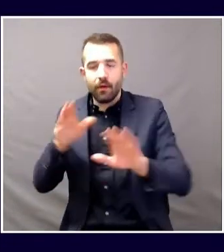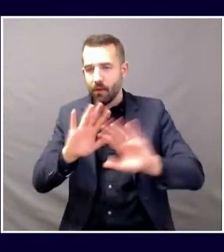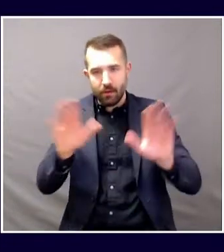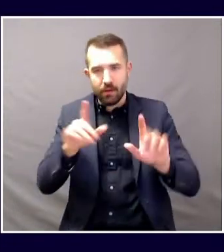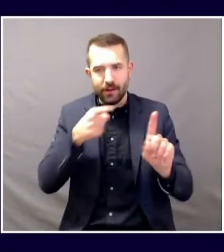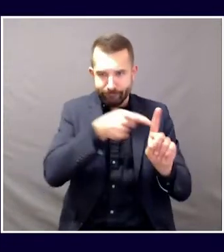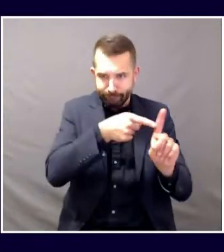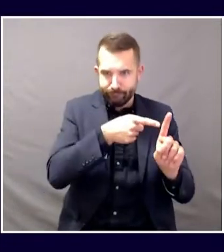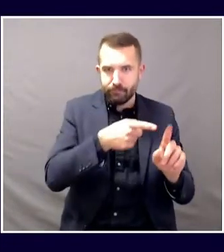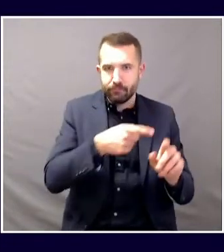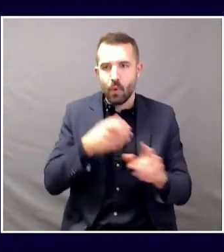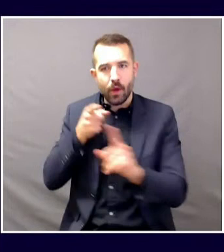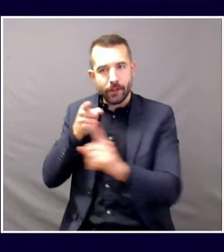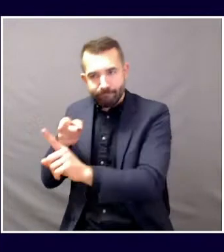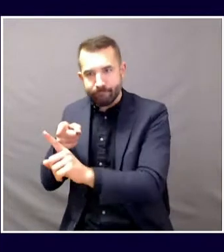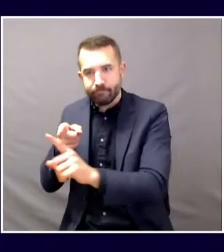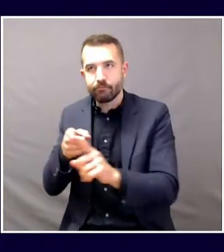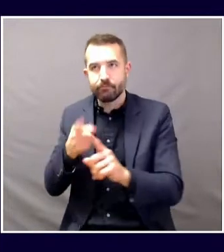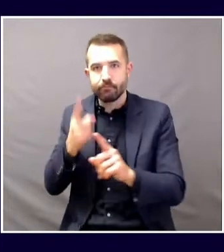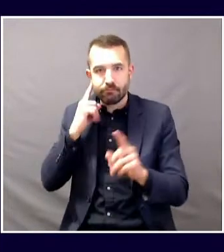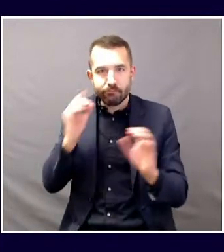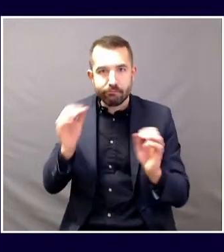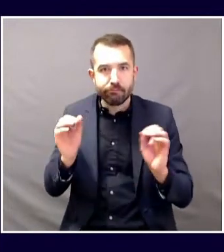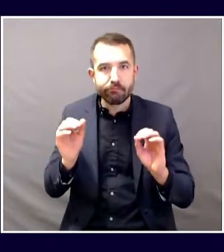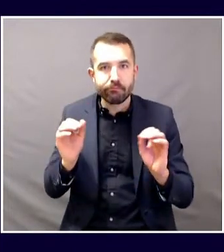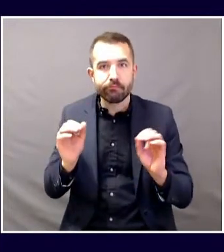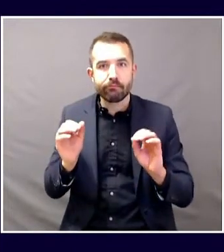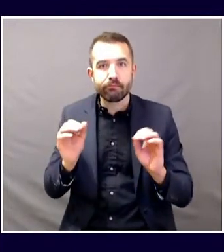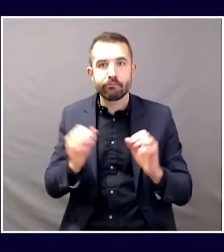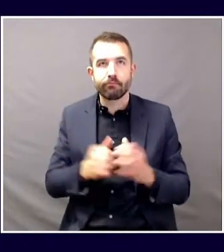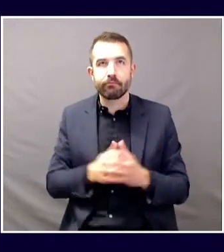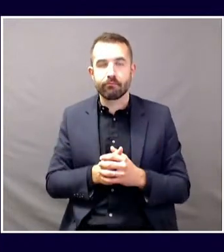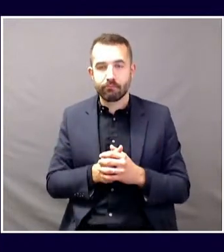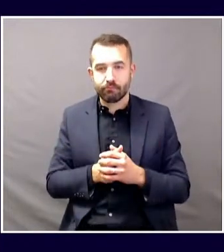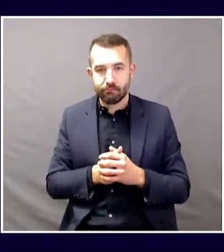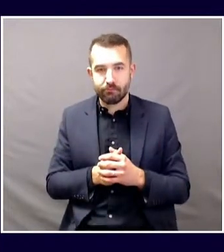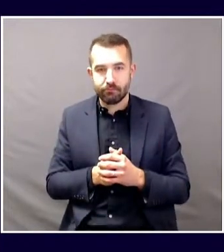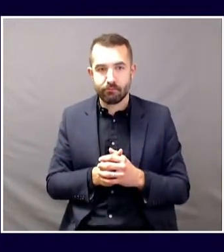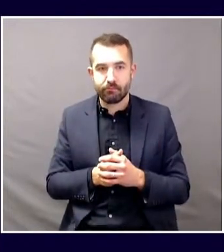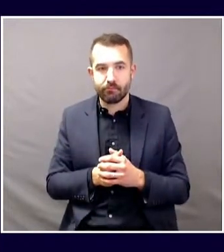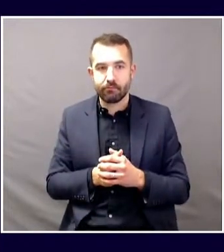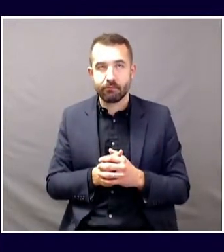That is like sort of why you have to get A.